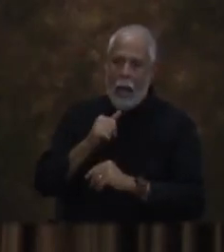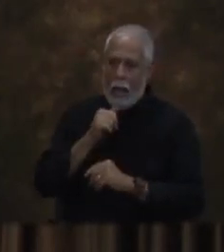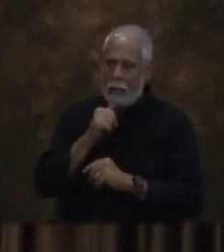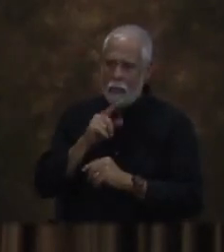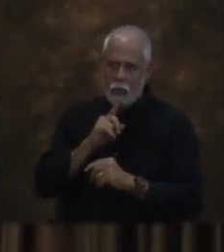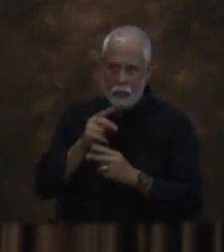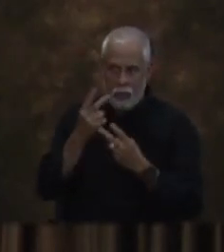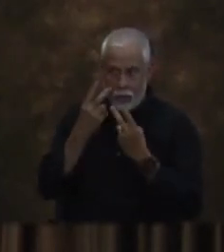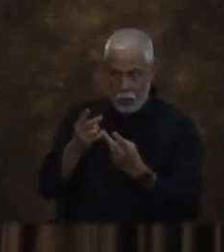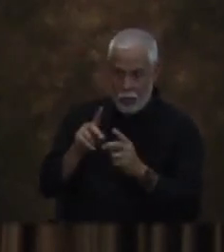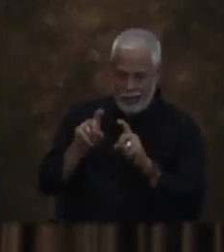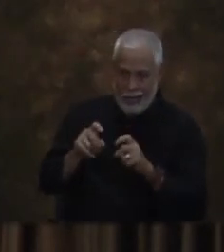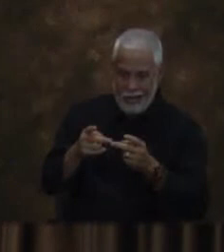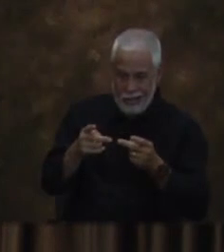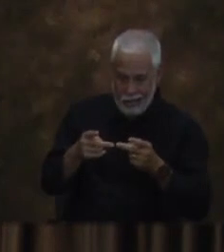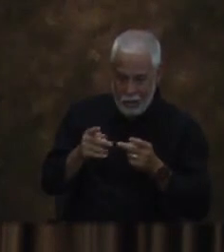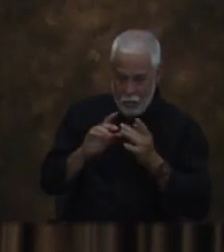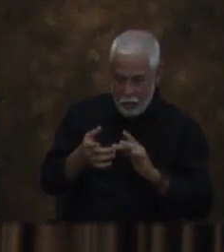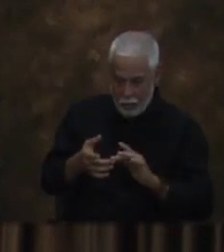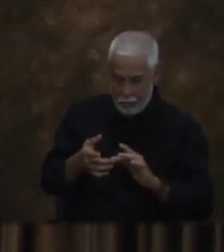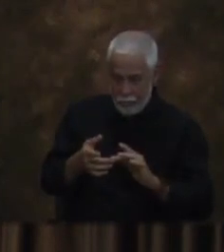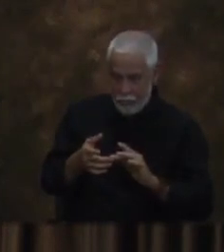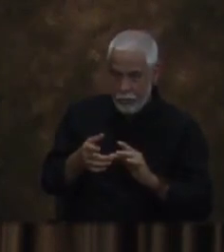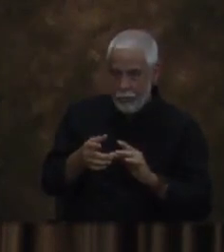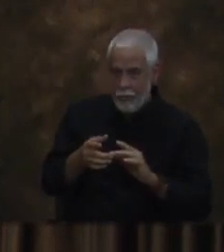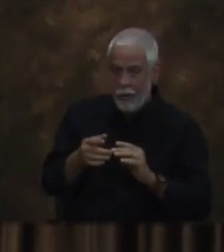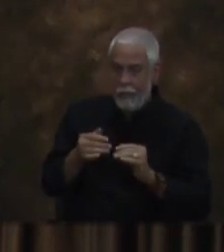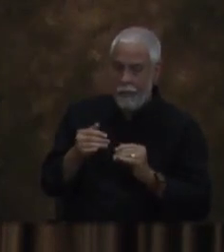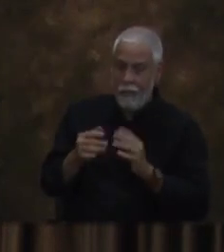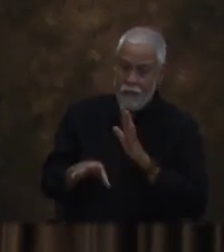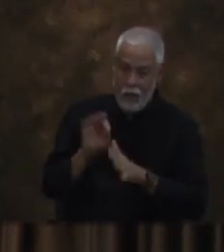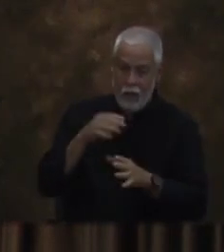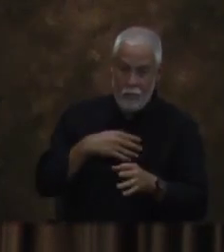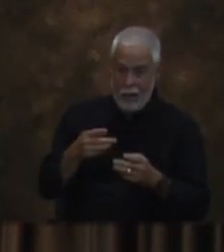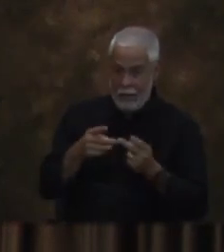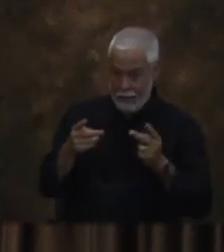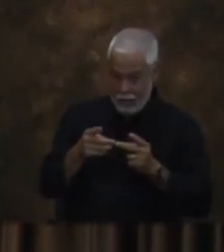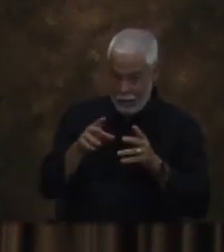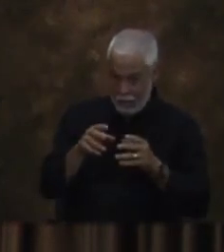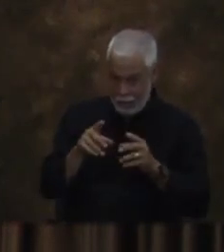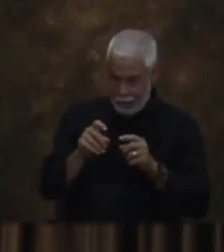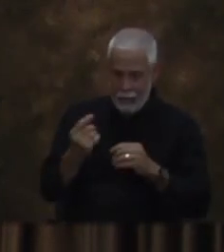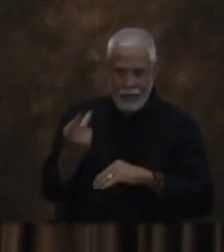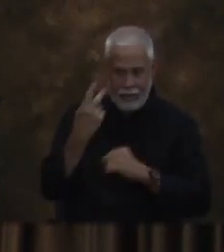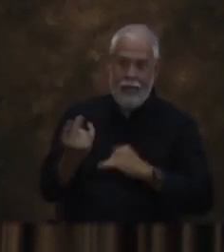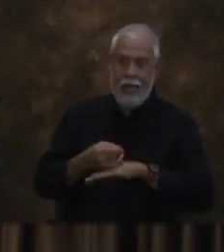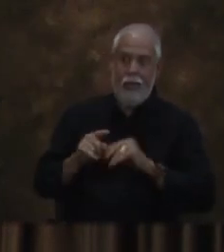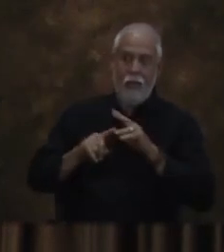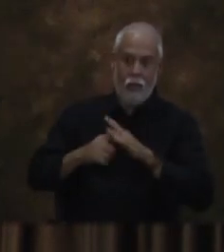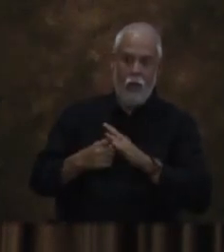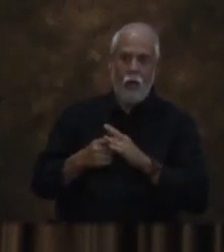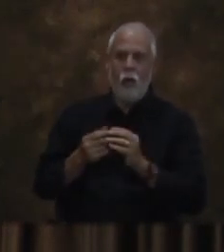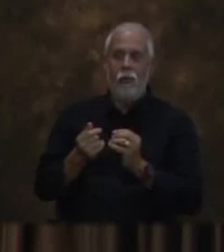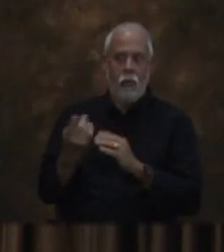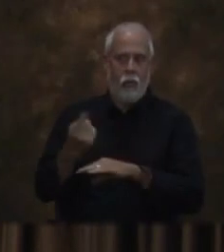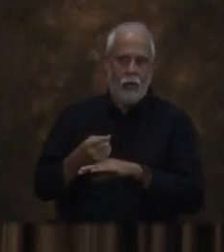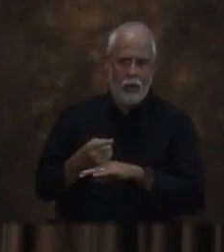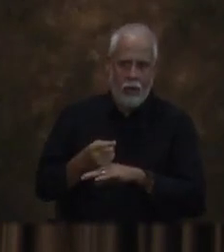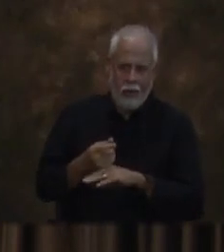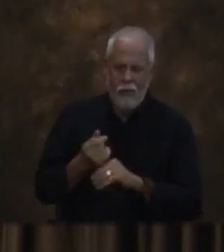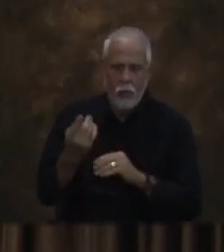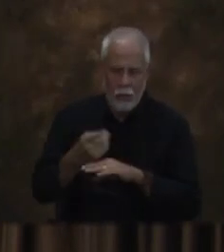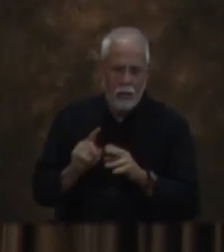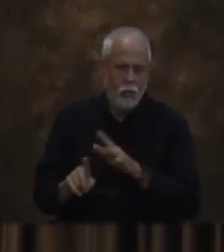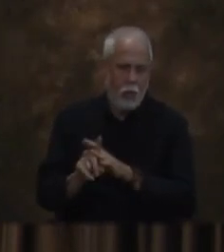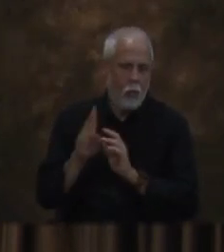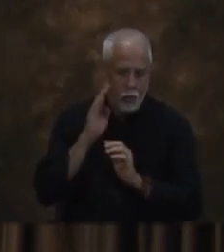if you looked at the testing site, the Find My Testing Place website, you would see it today. So give it a few days or a couple of